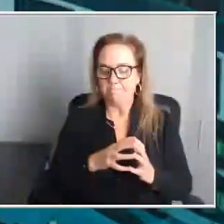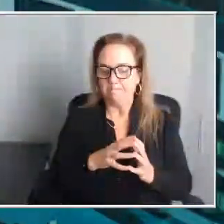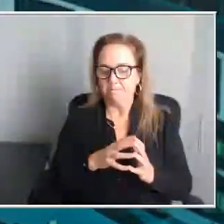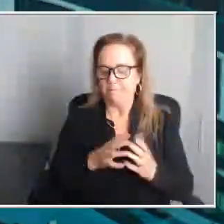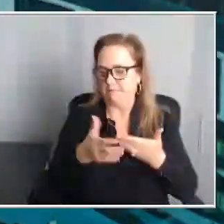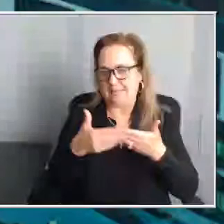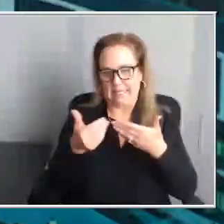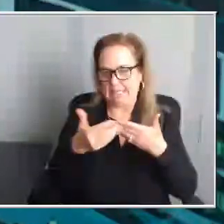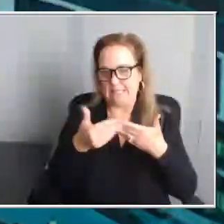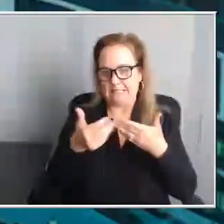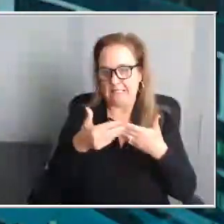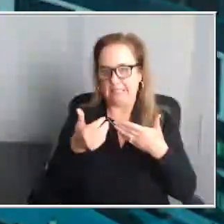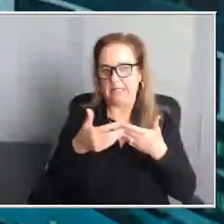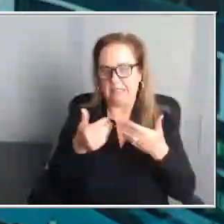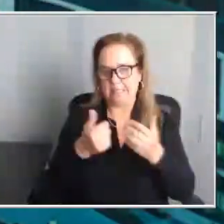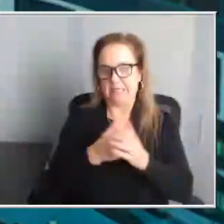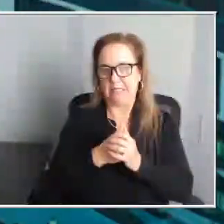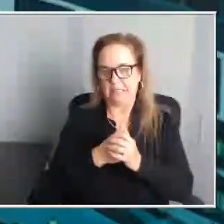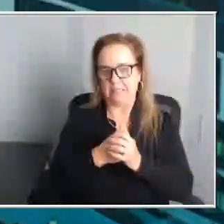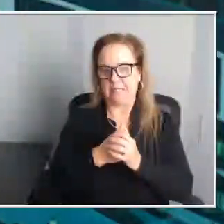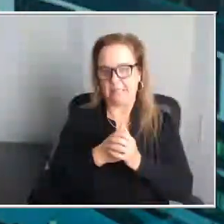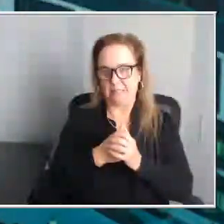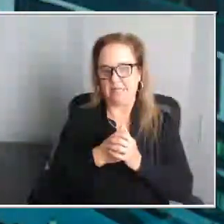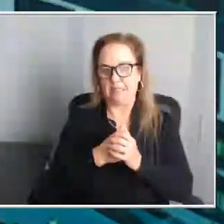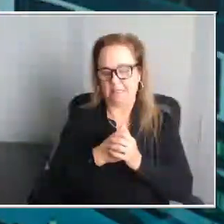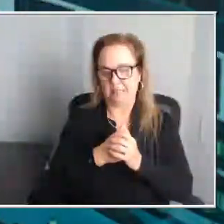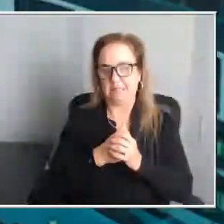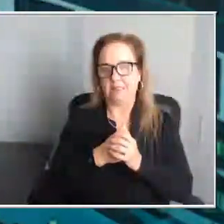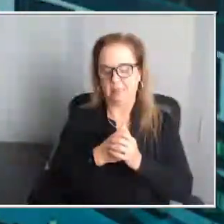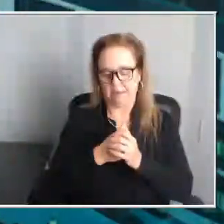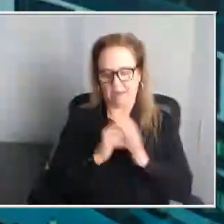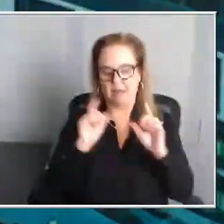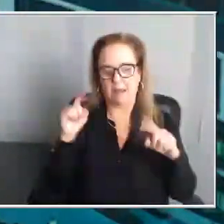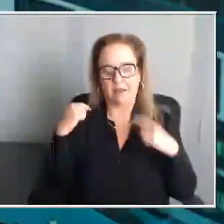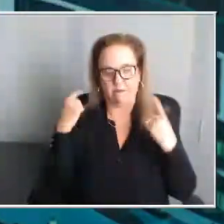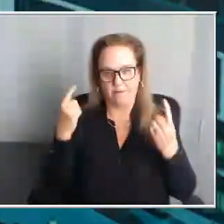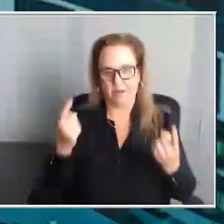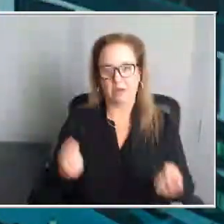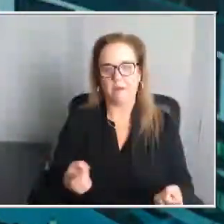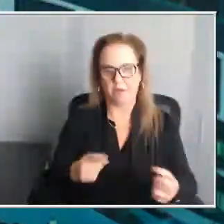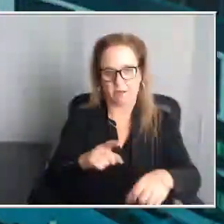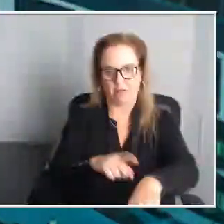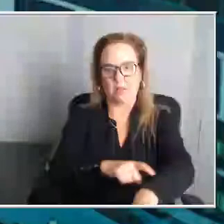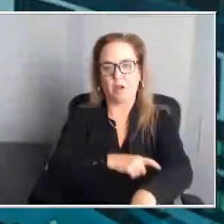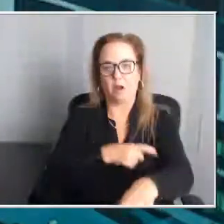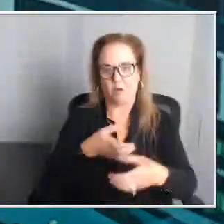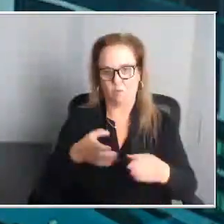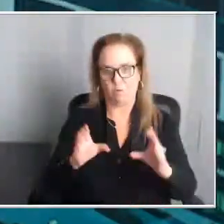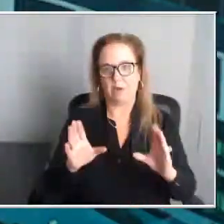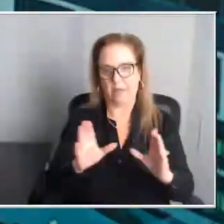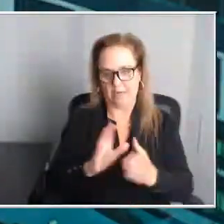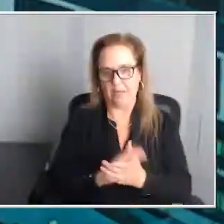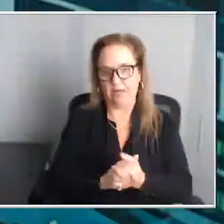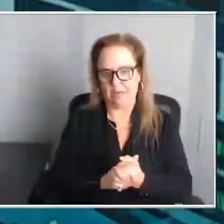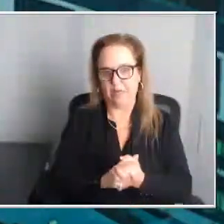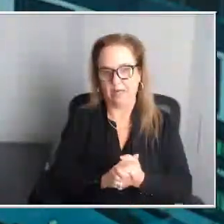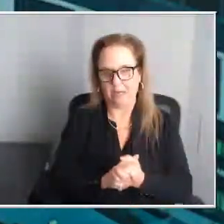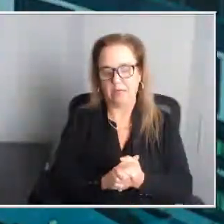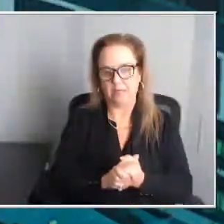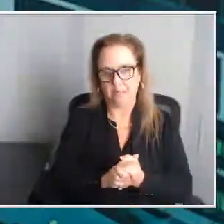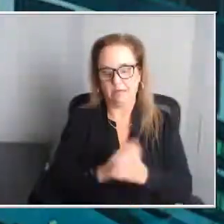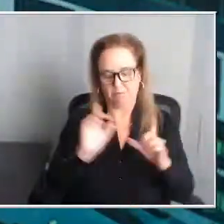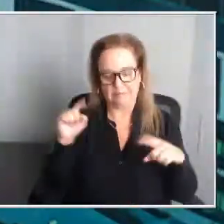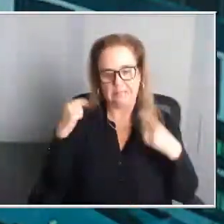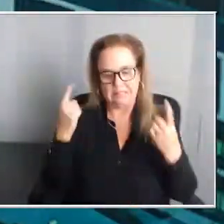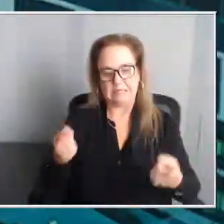easy. But you've come along. You've come a long way. But I have come a long way since